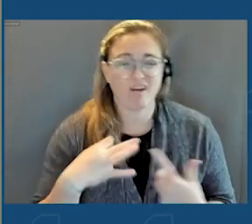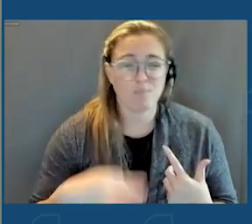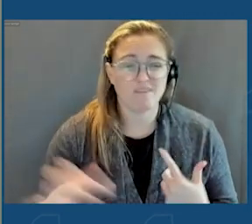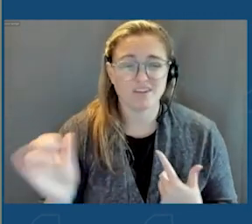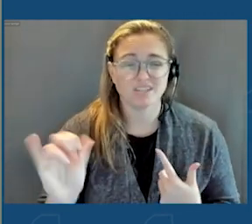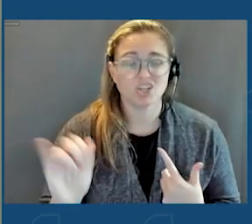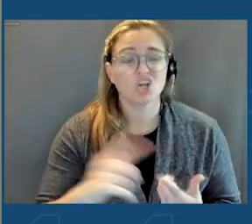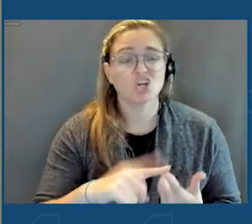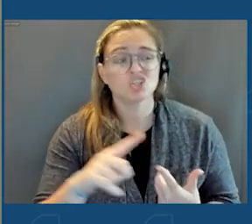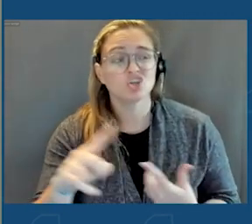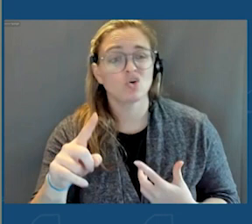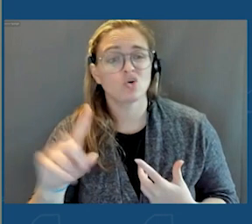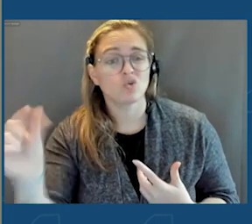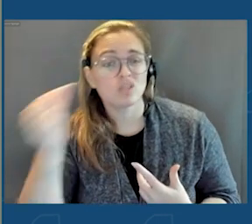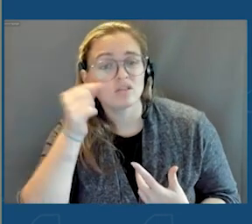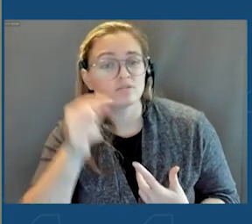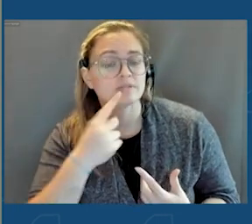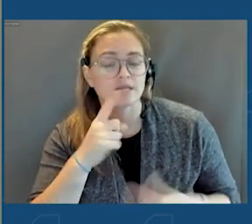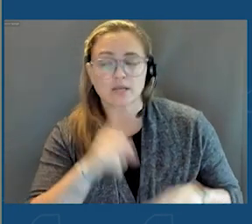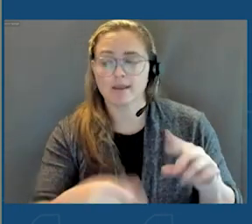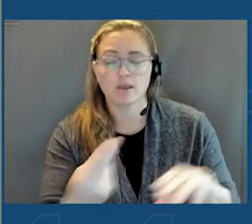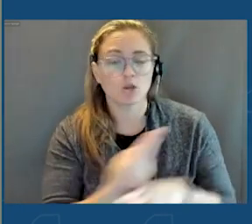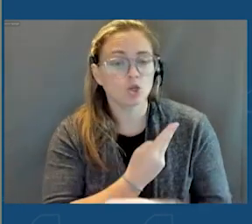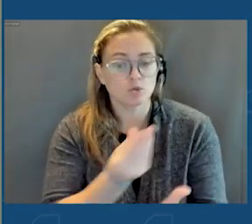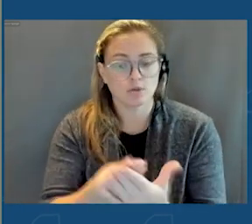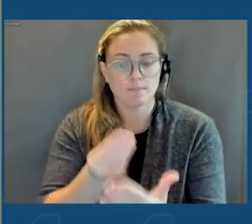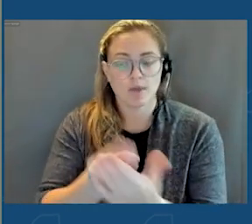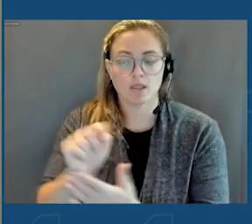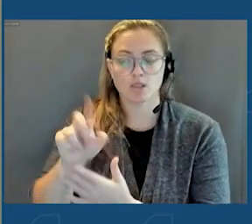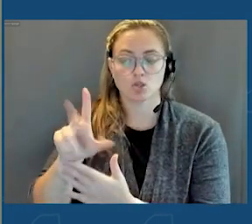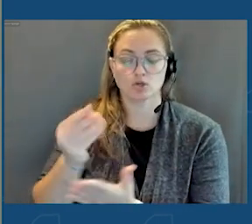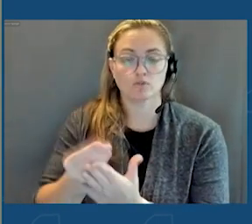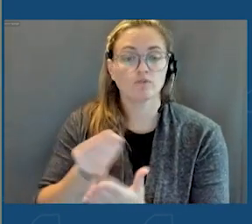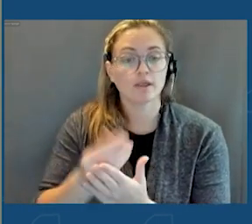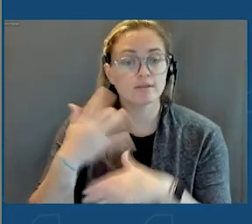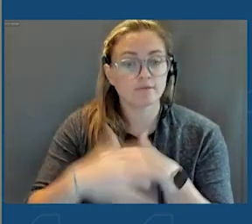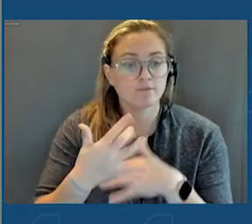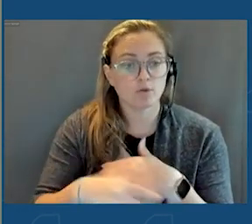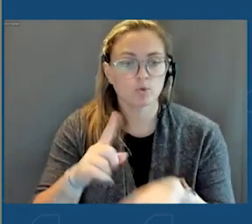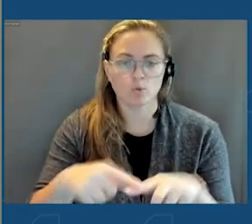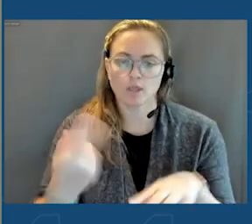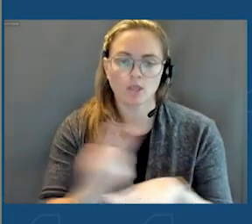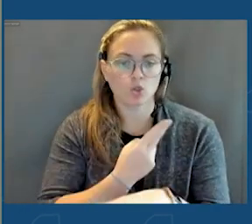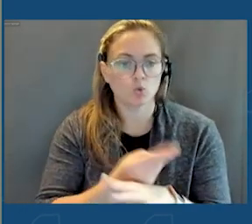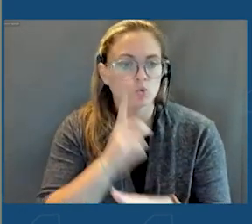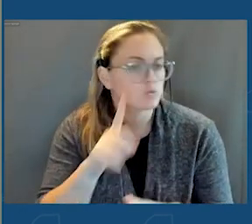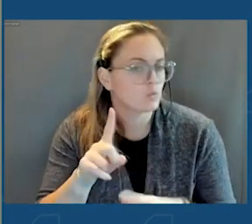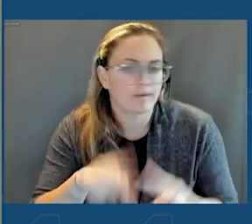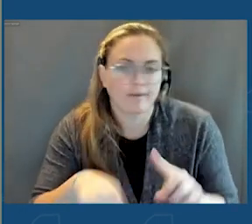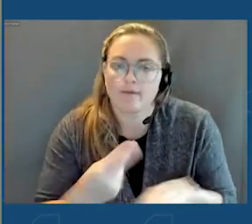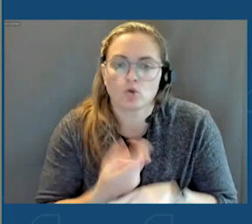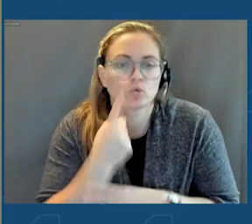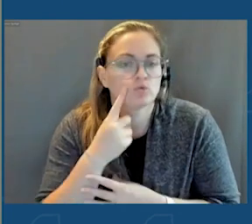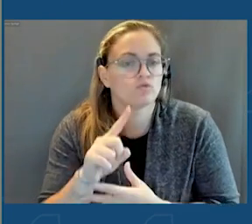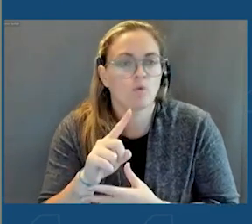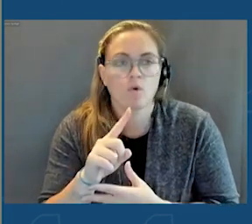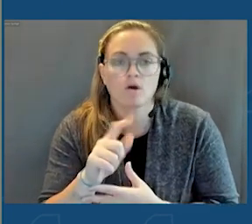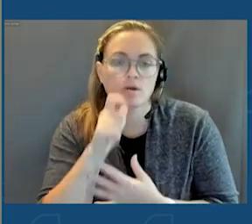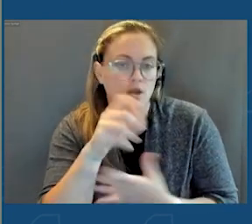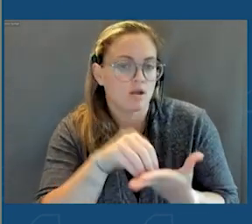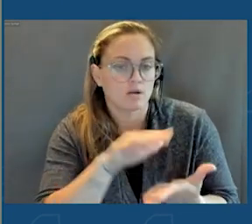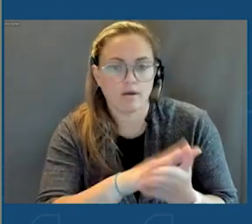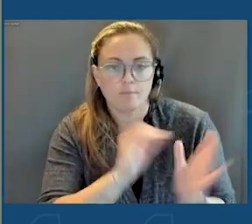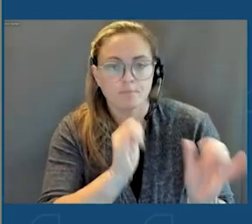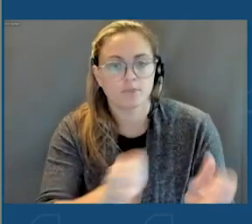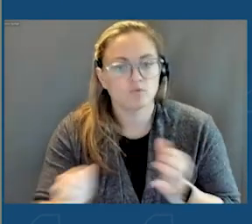told us that we cannot use the trust fund money that's available, that is in surplus right now. We cannot use that for undocumented